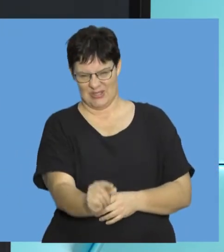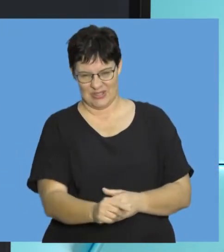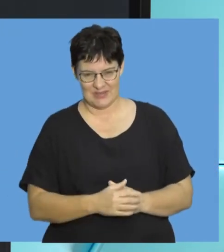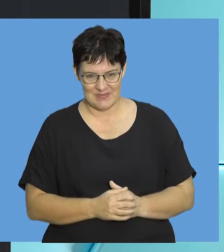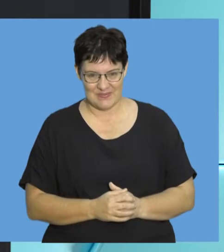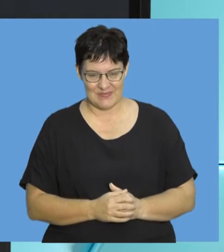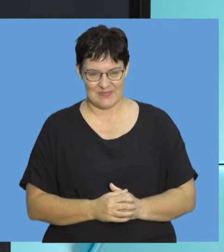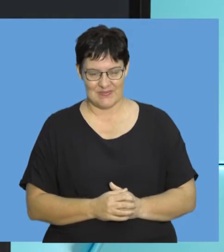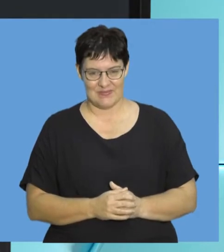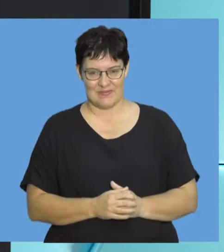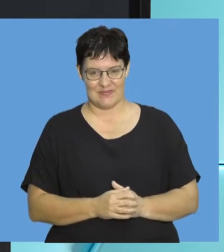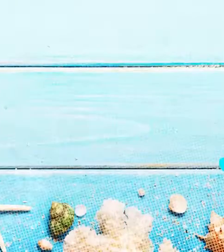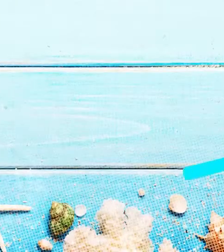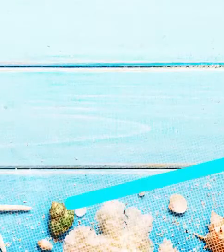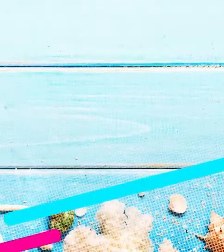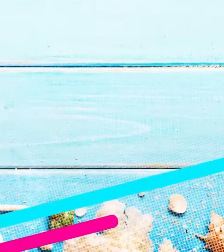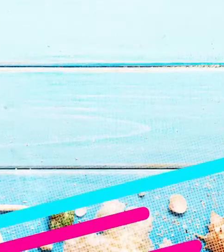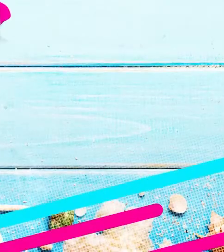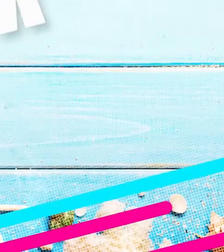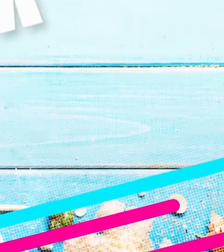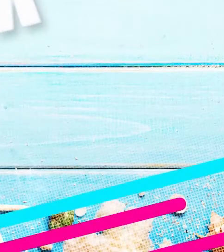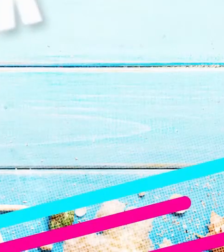be back just now. Stay tuned.